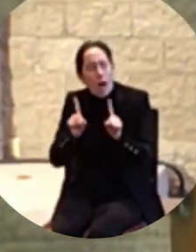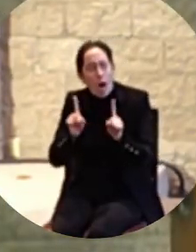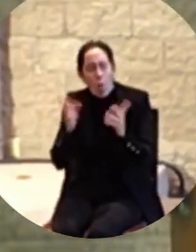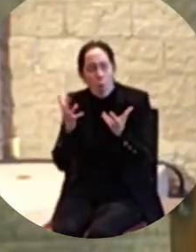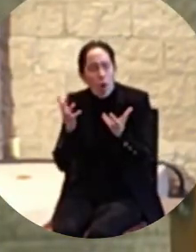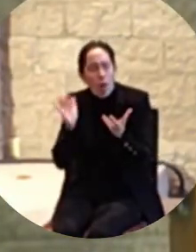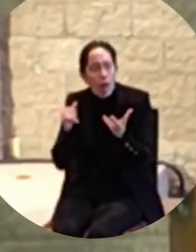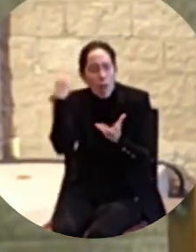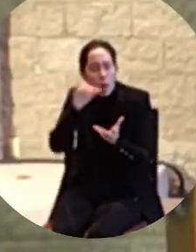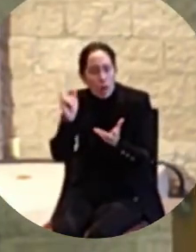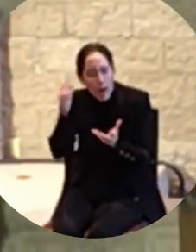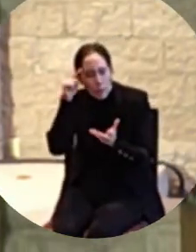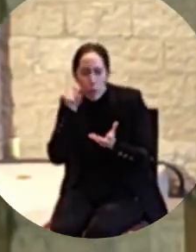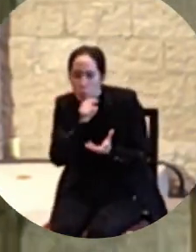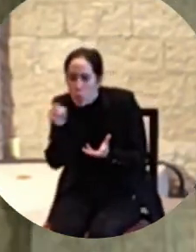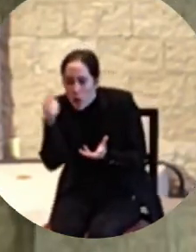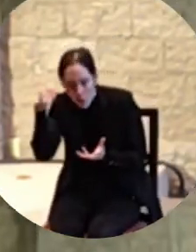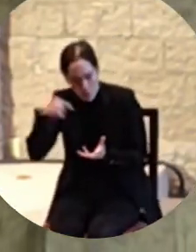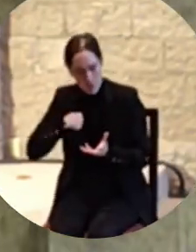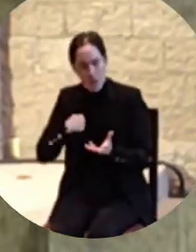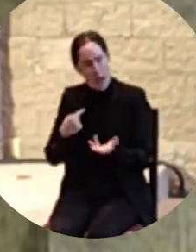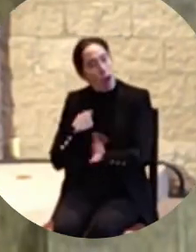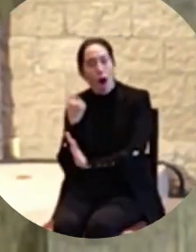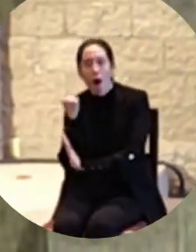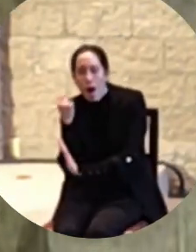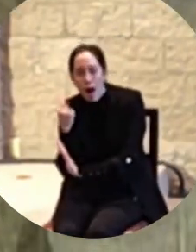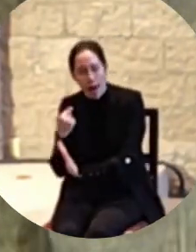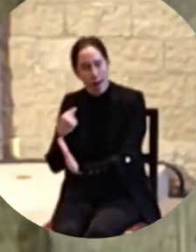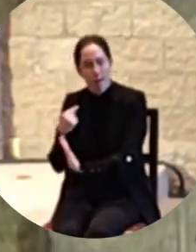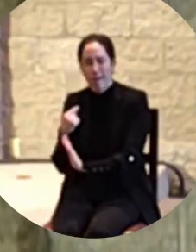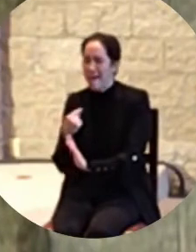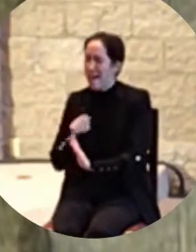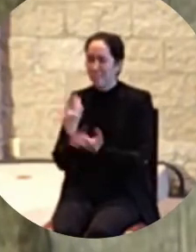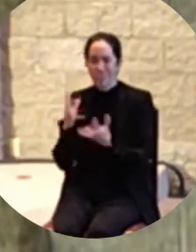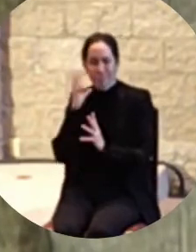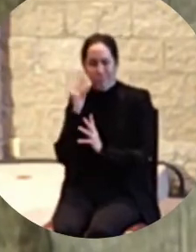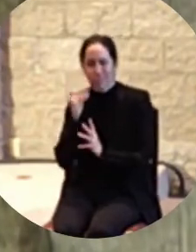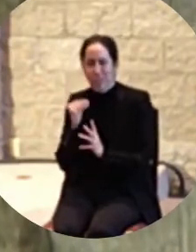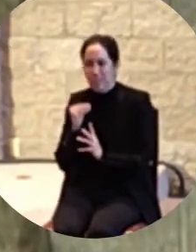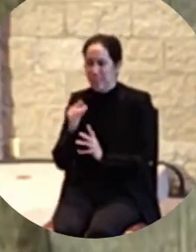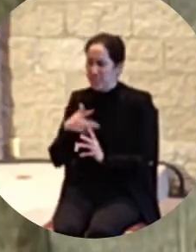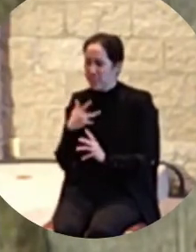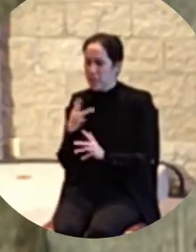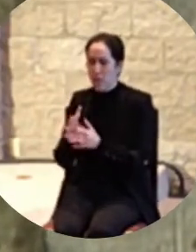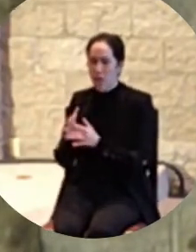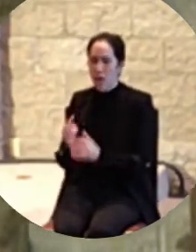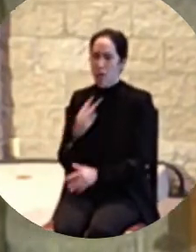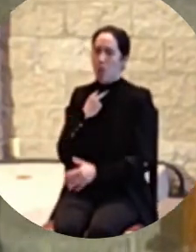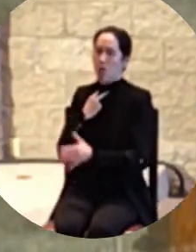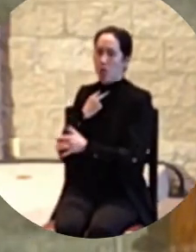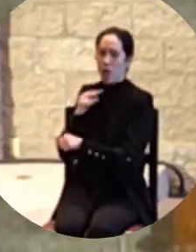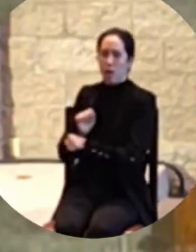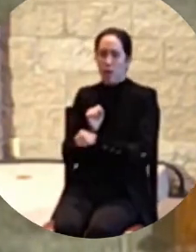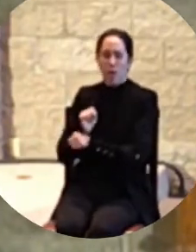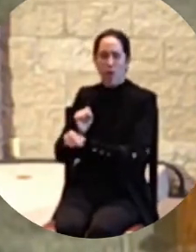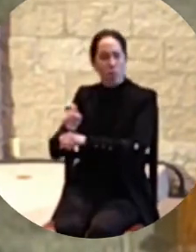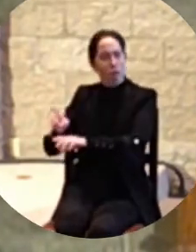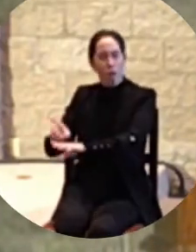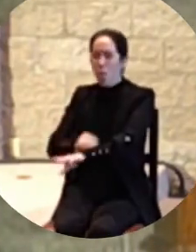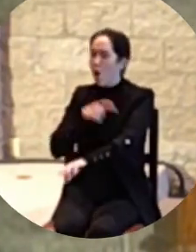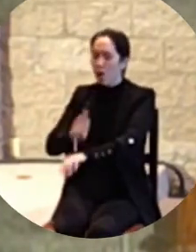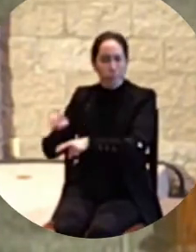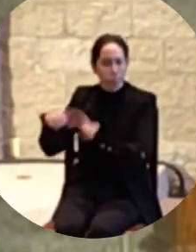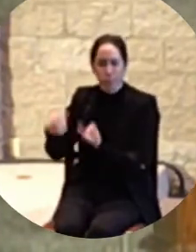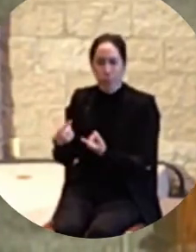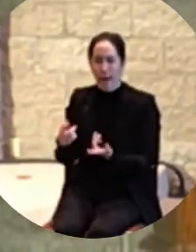that I was in bondage for so long. I was not free. And as you sang that beautiful spiritual song, it was really about